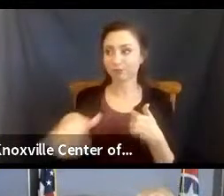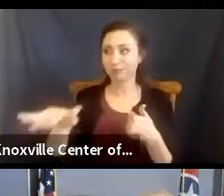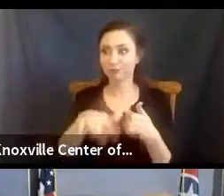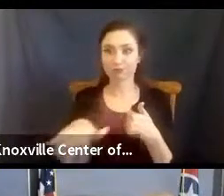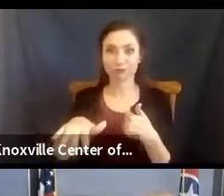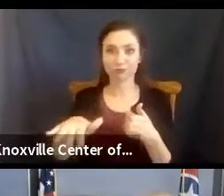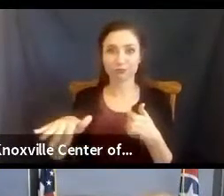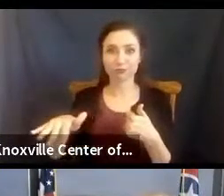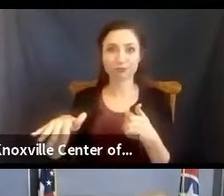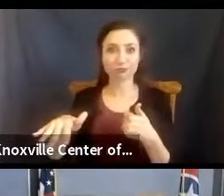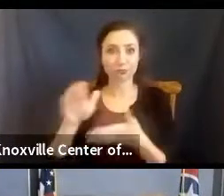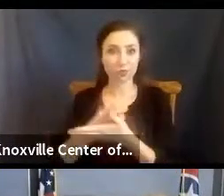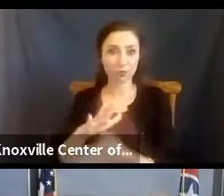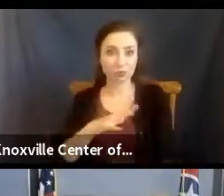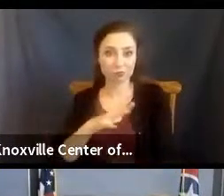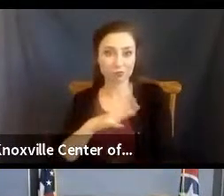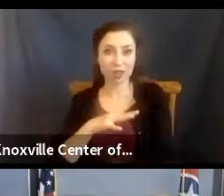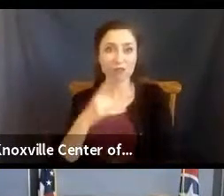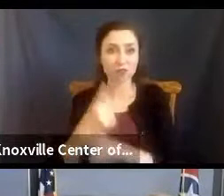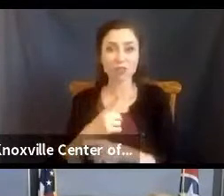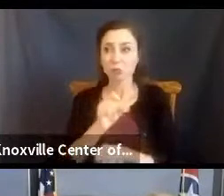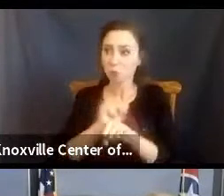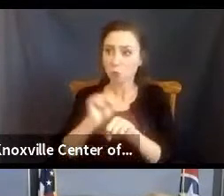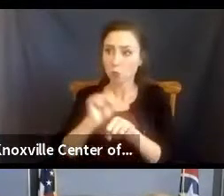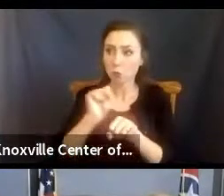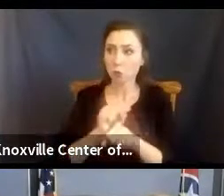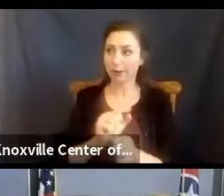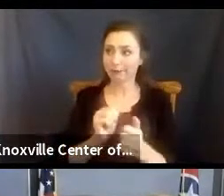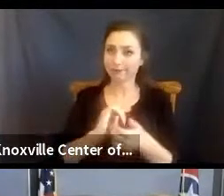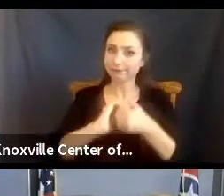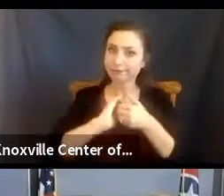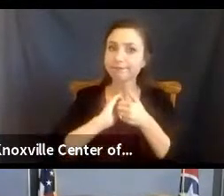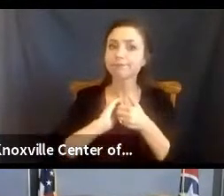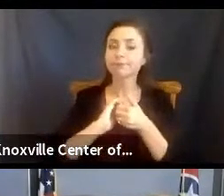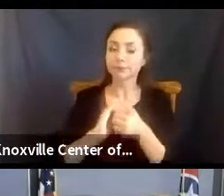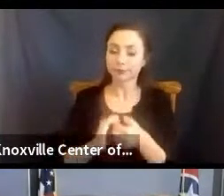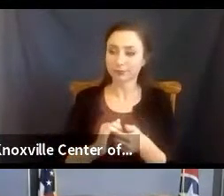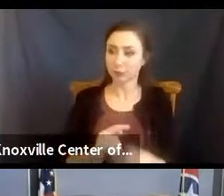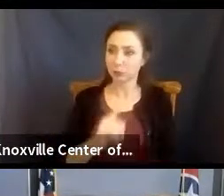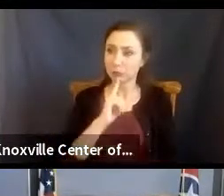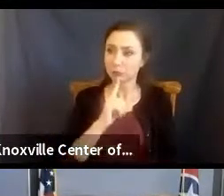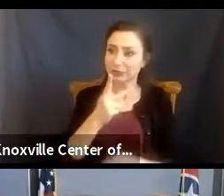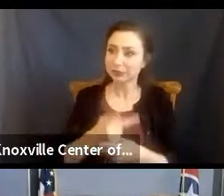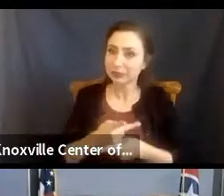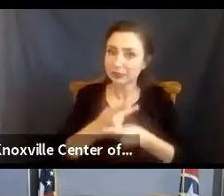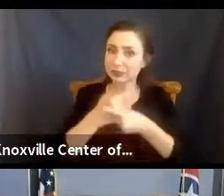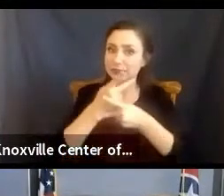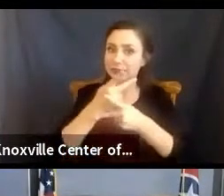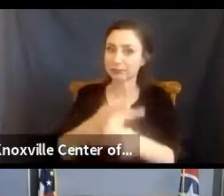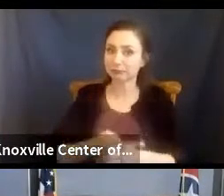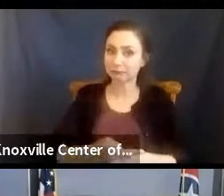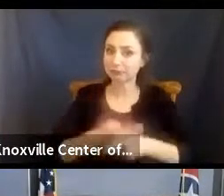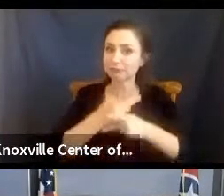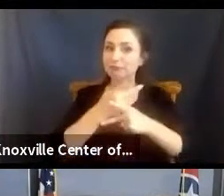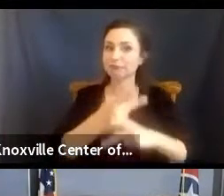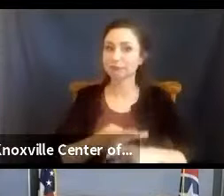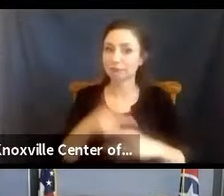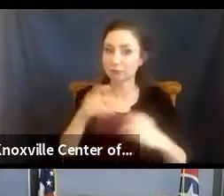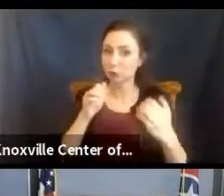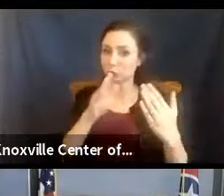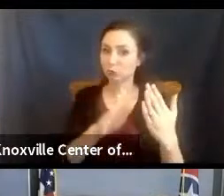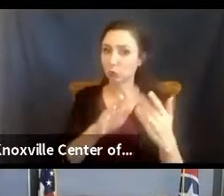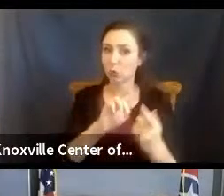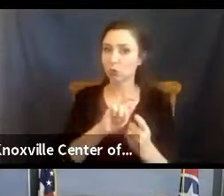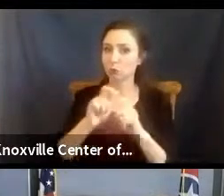fine. So we're working really closely with them to take a really cautious and surgical approach to making that